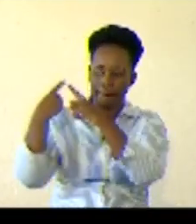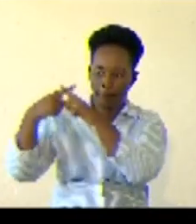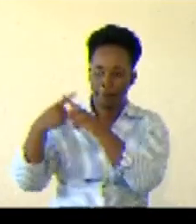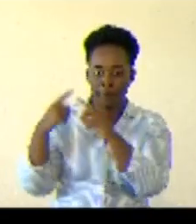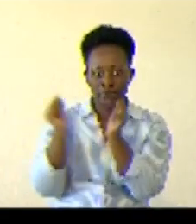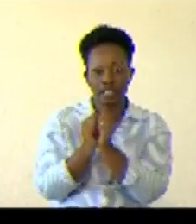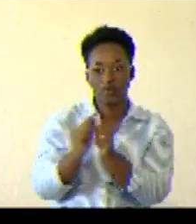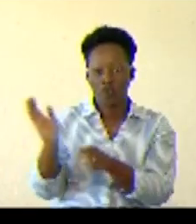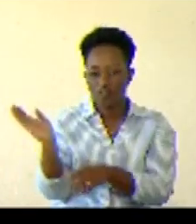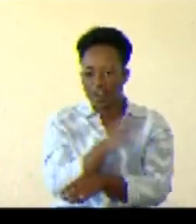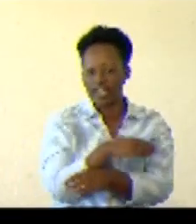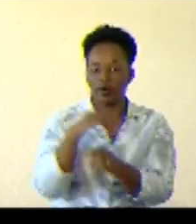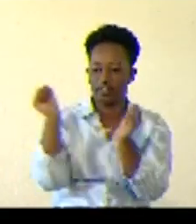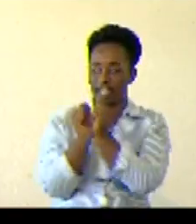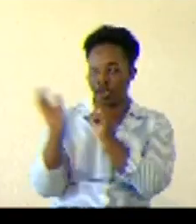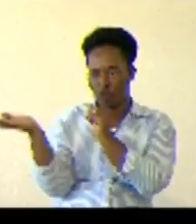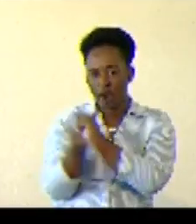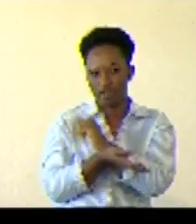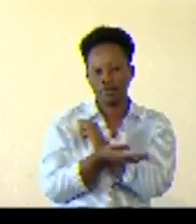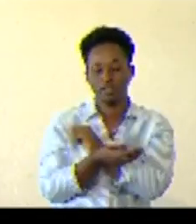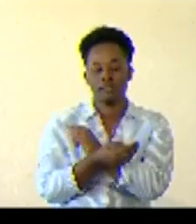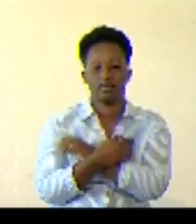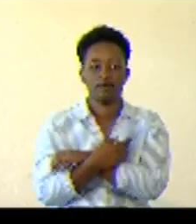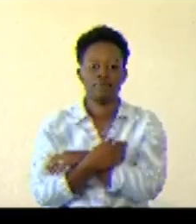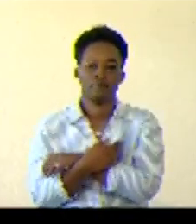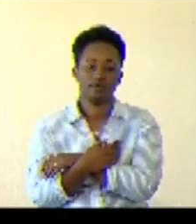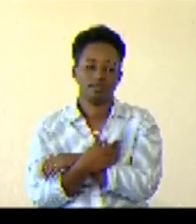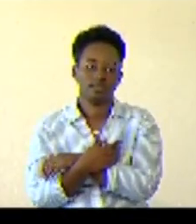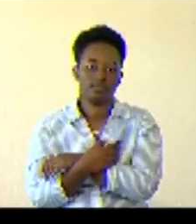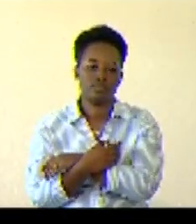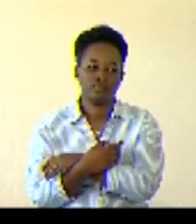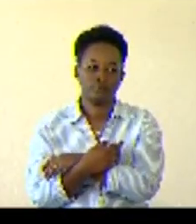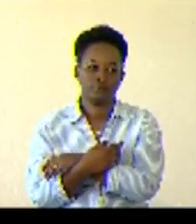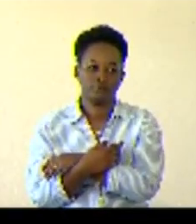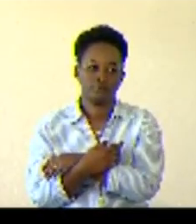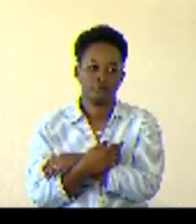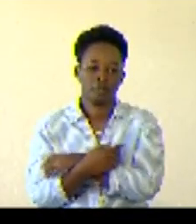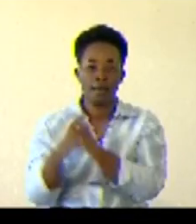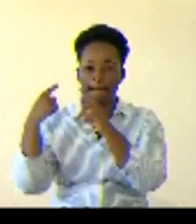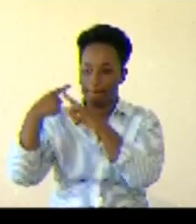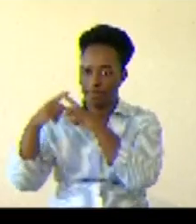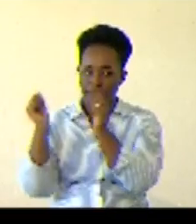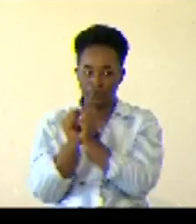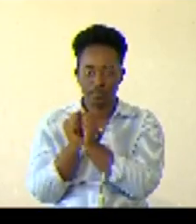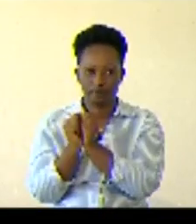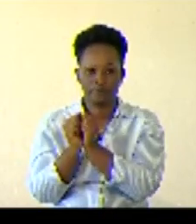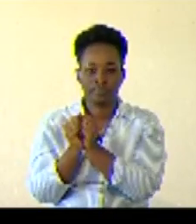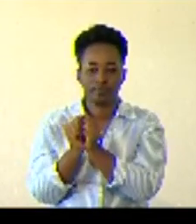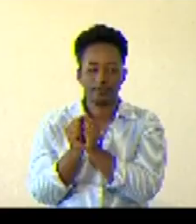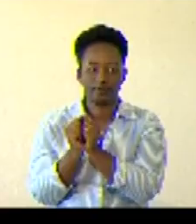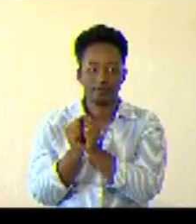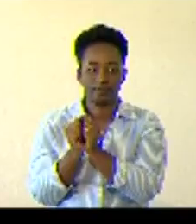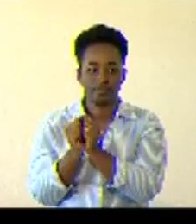to remove this 10, you can multiply it throughout this equation. So if you multiply 10 here, this will go with